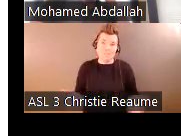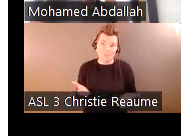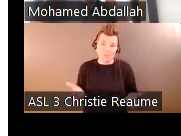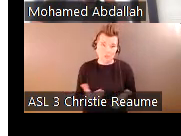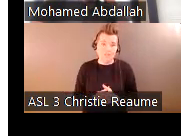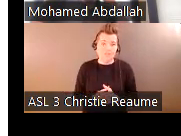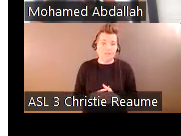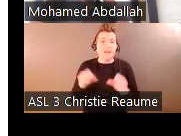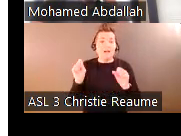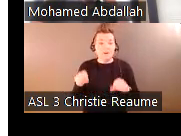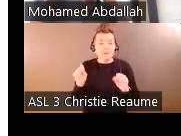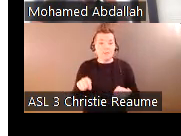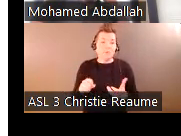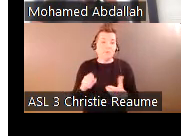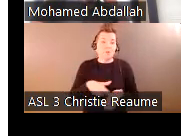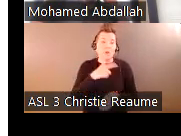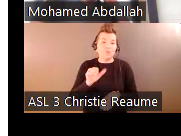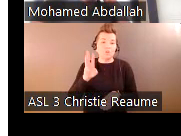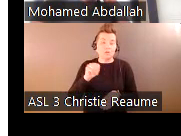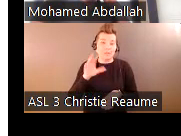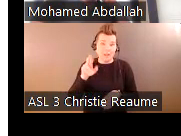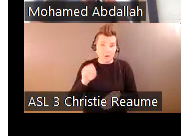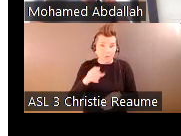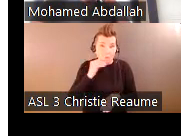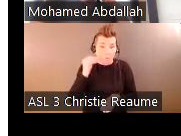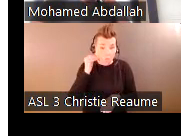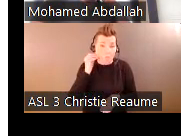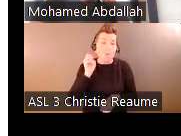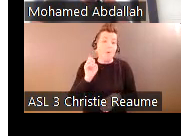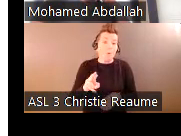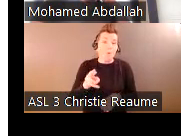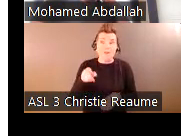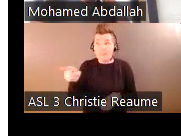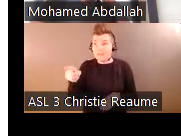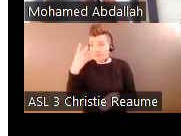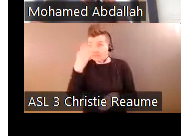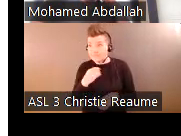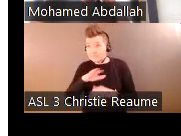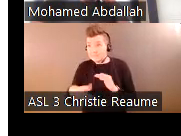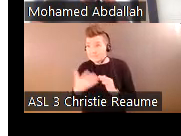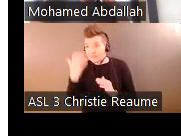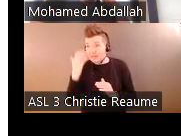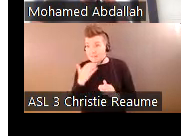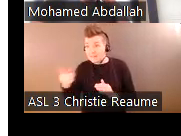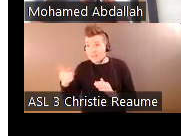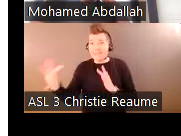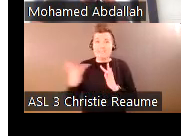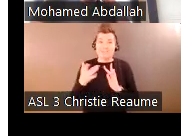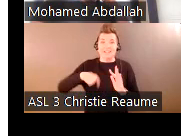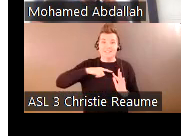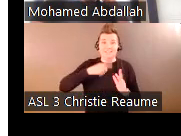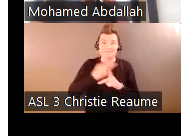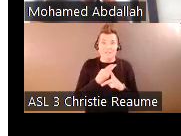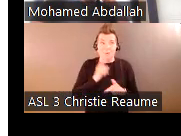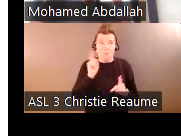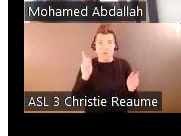or people can lose their home for any reason, end up in the hospital, and then we're being reached out to in order to figure out a solution